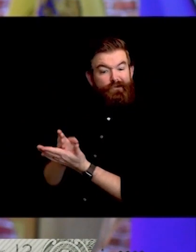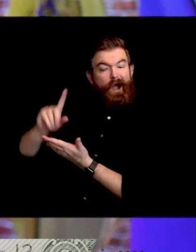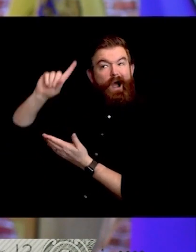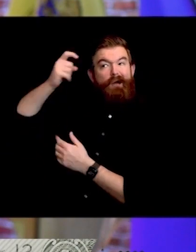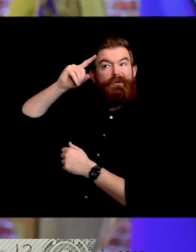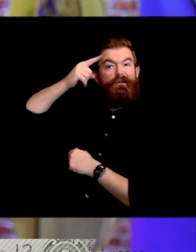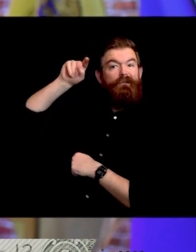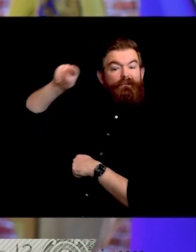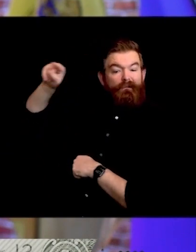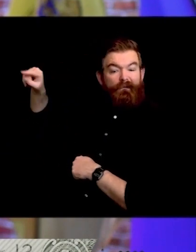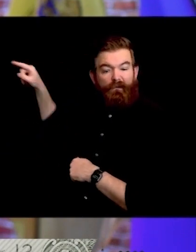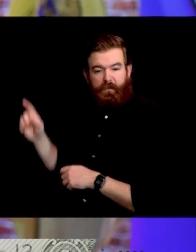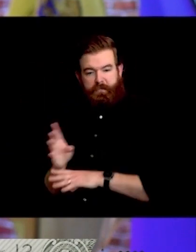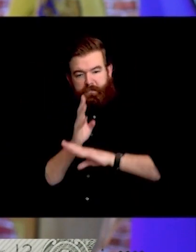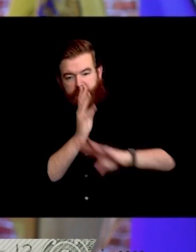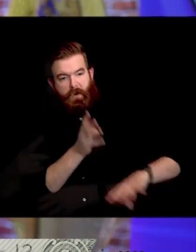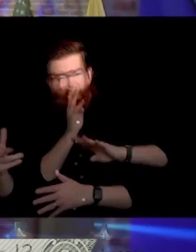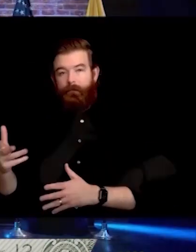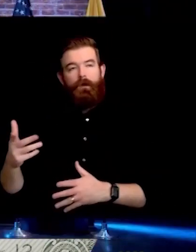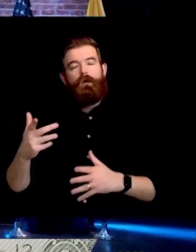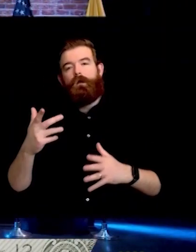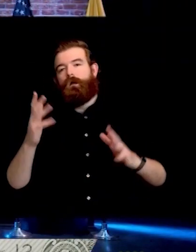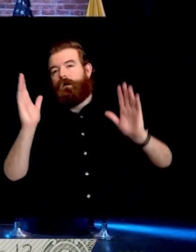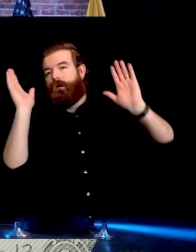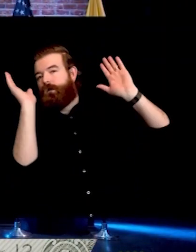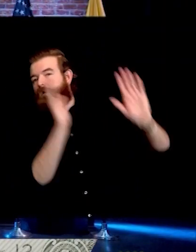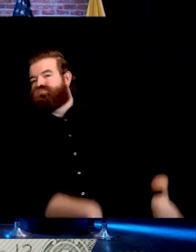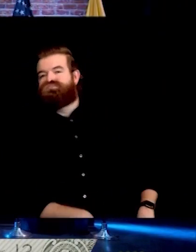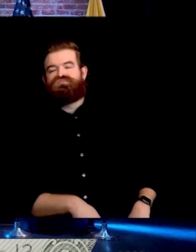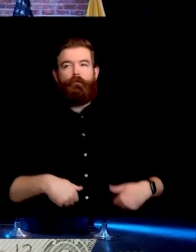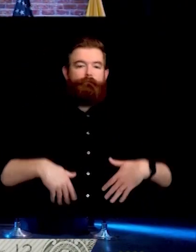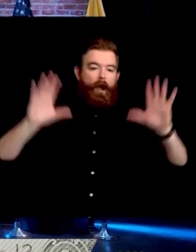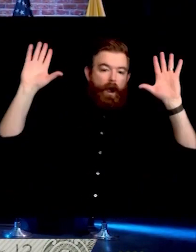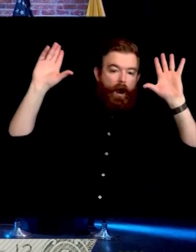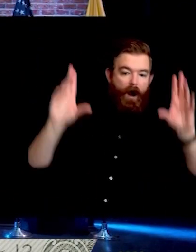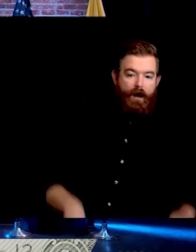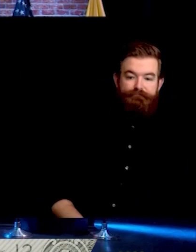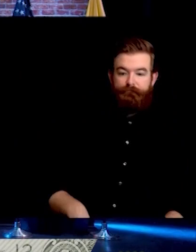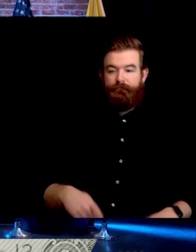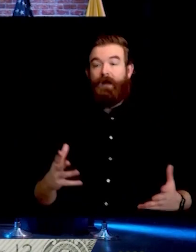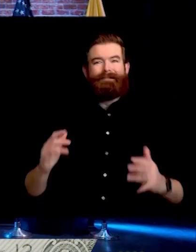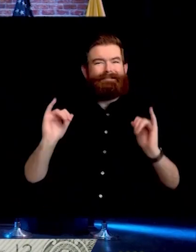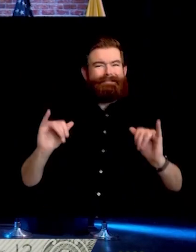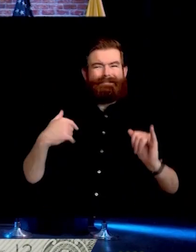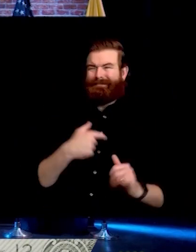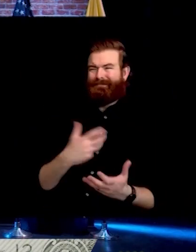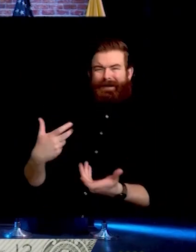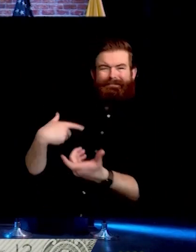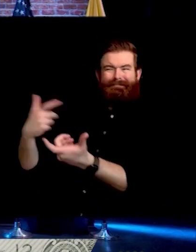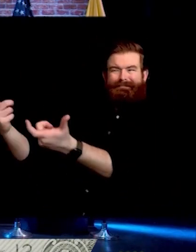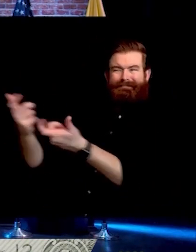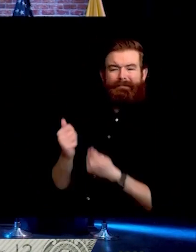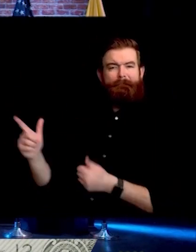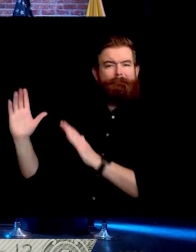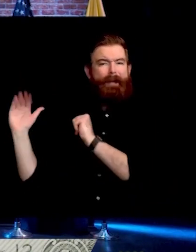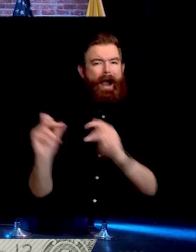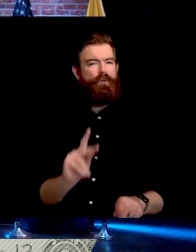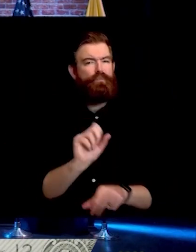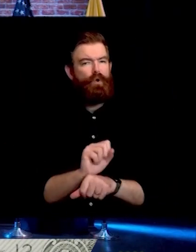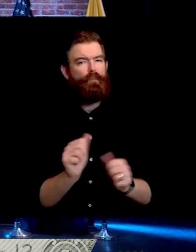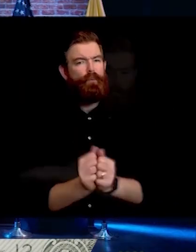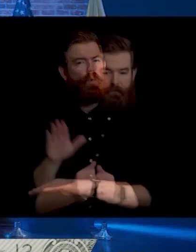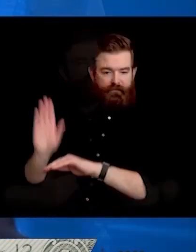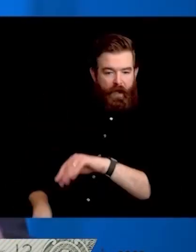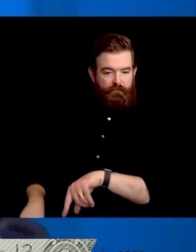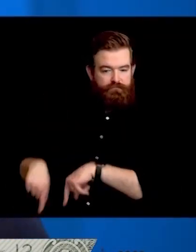I think this budget represents to a T the types of things that he's always advocated for. And he said in the